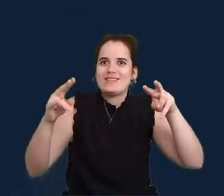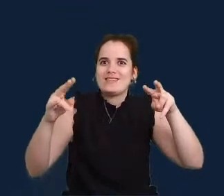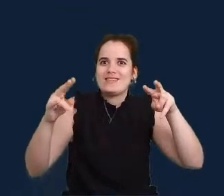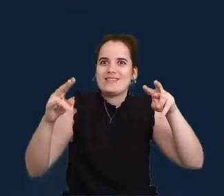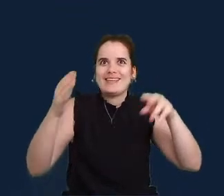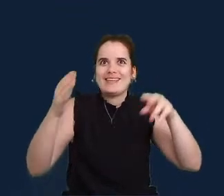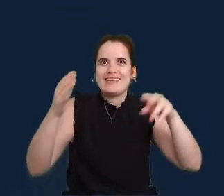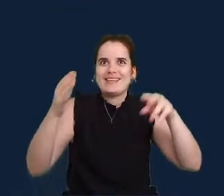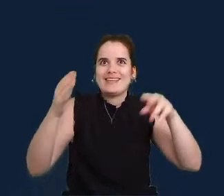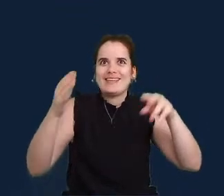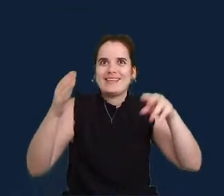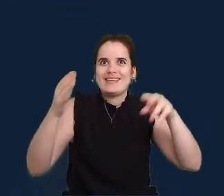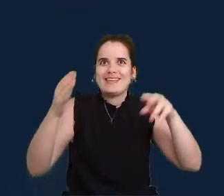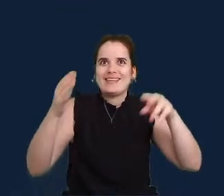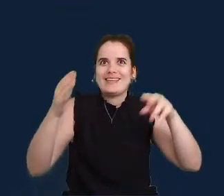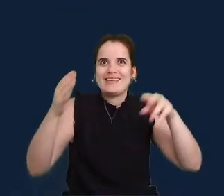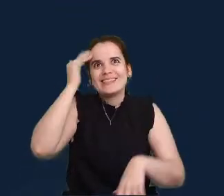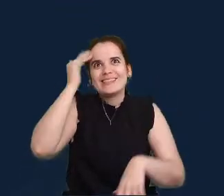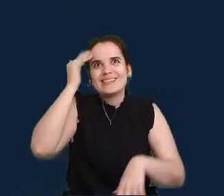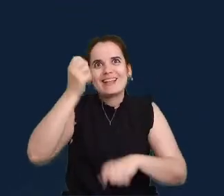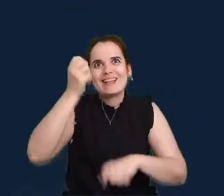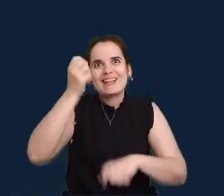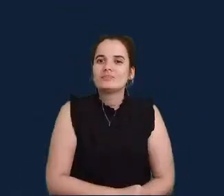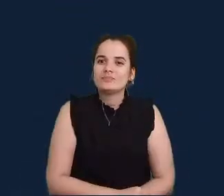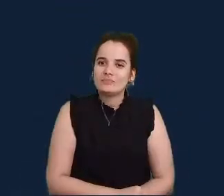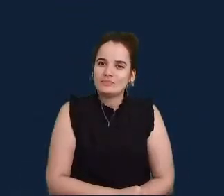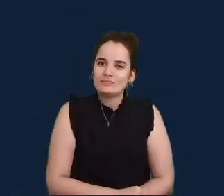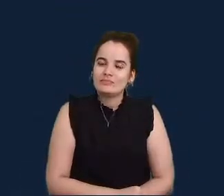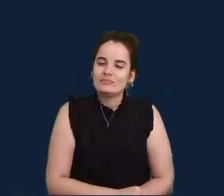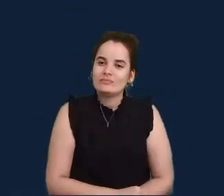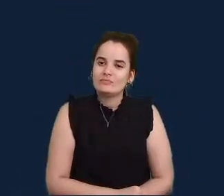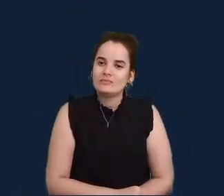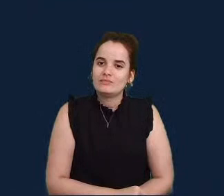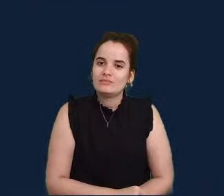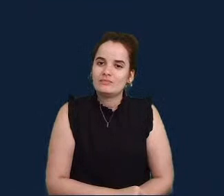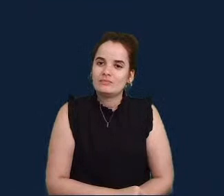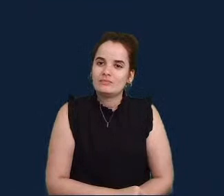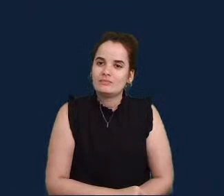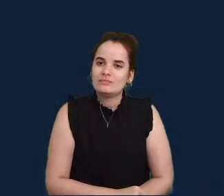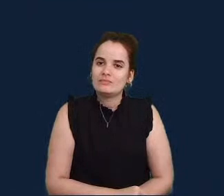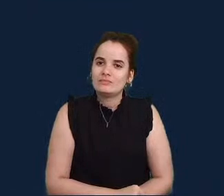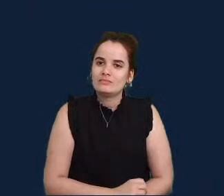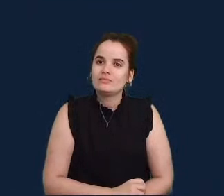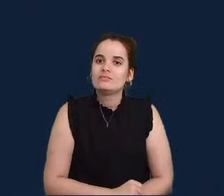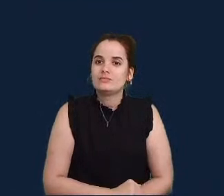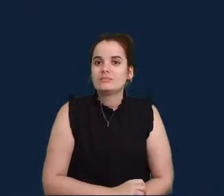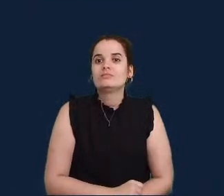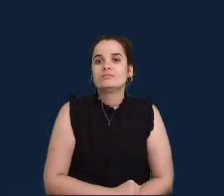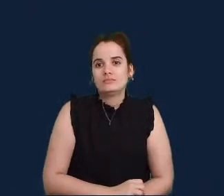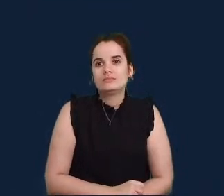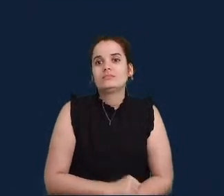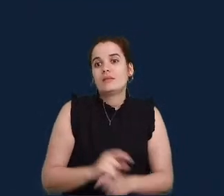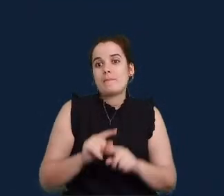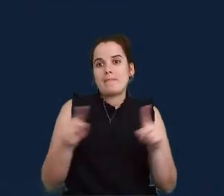public, but they are not easy to access. We expanded. Oh, okay.